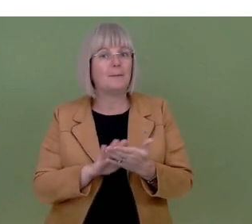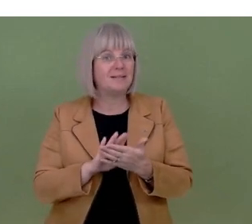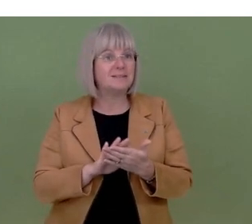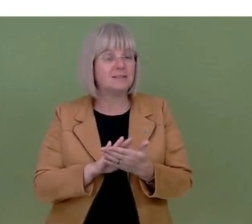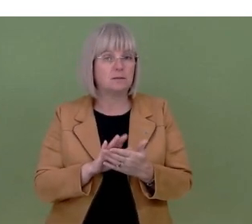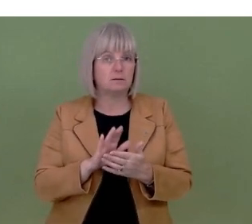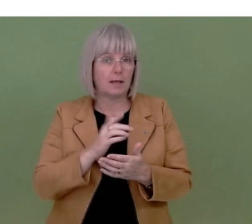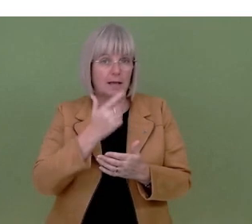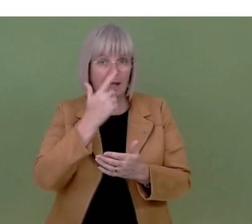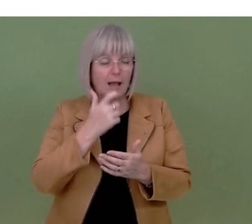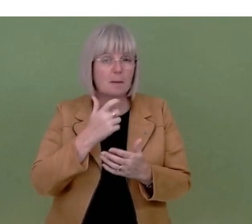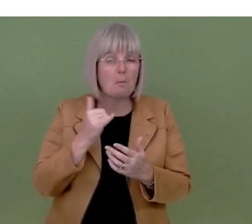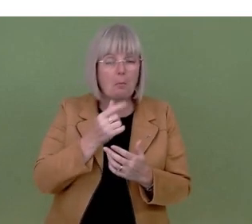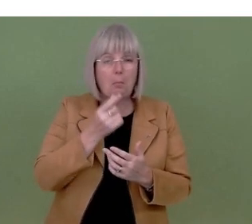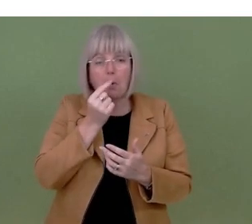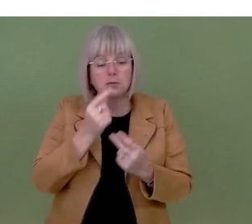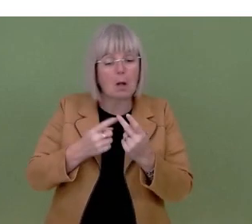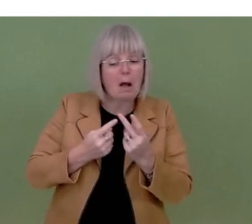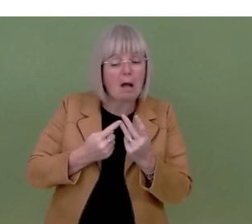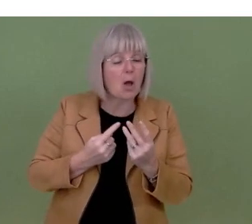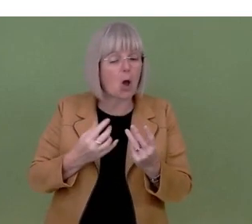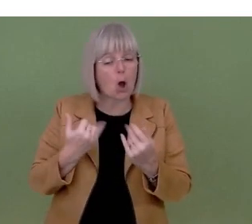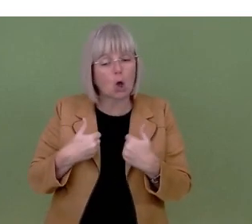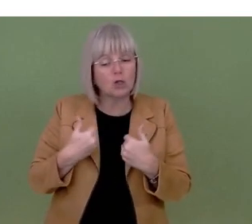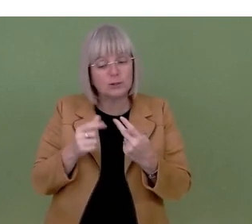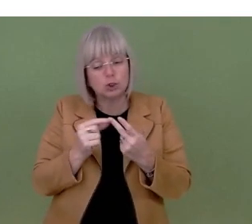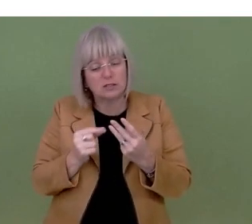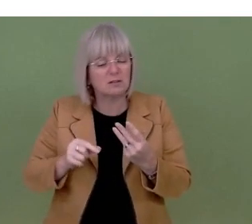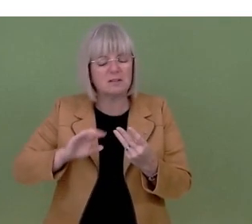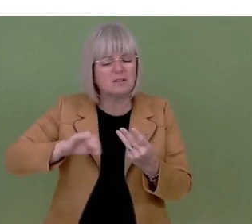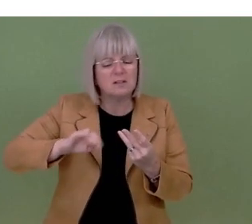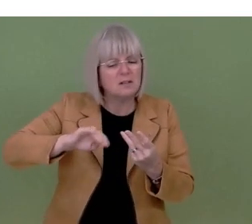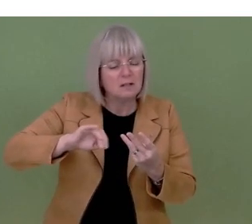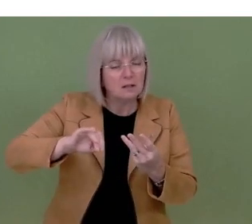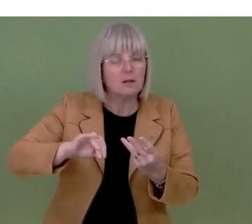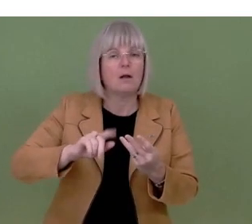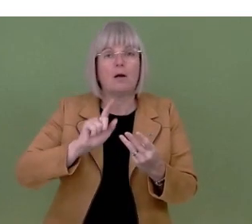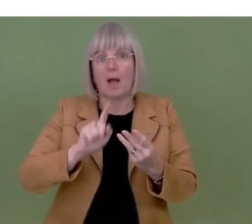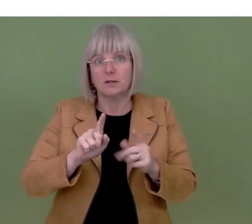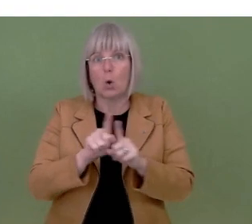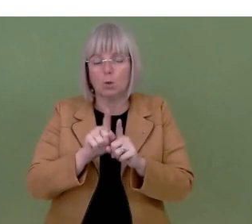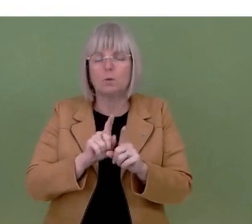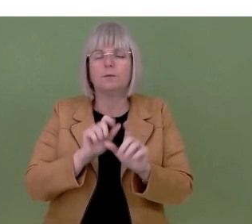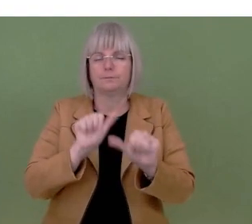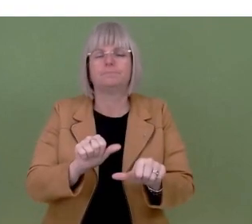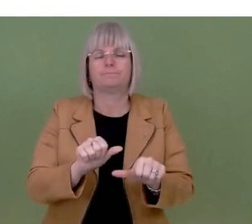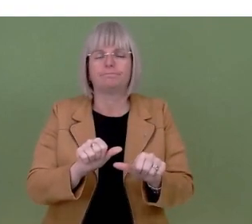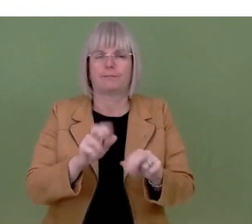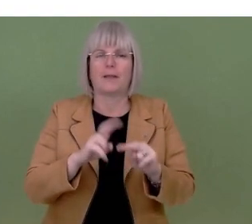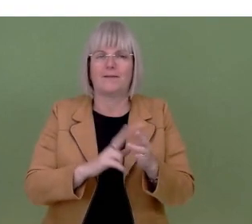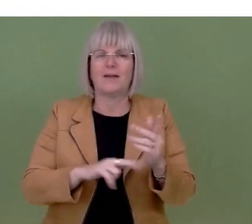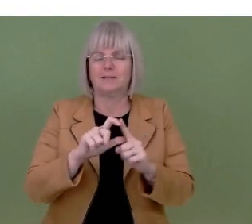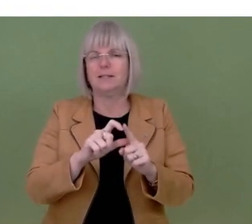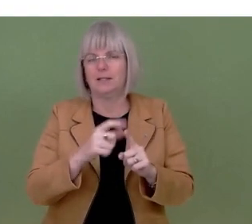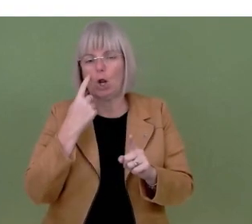also FND was specifically able to be ruled in. So looking for positive signs of FND rather than just assuming that it's